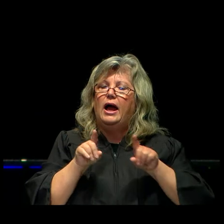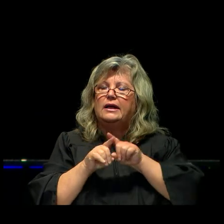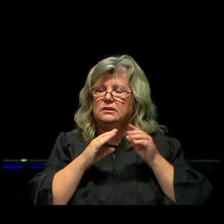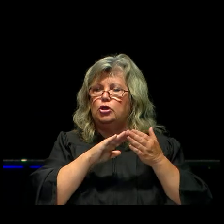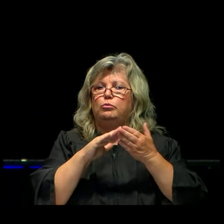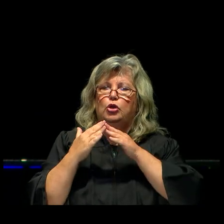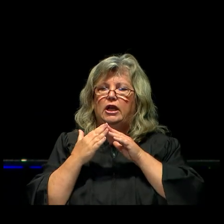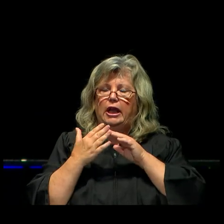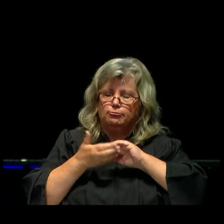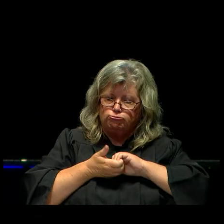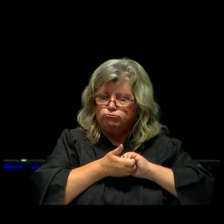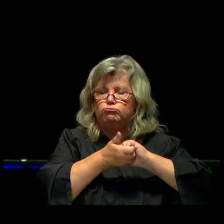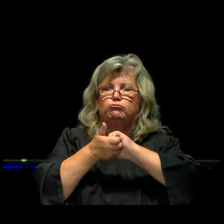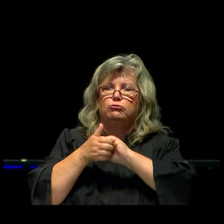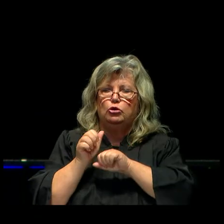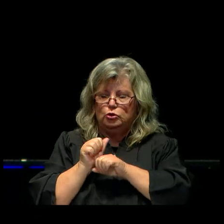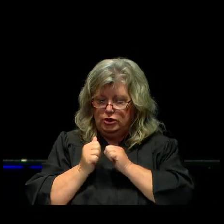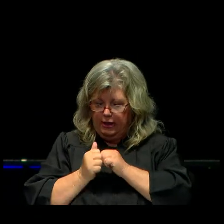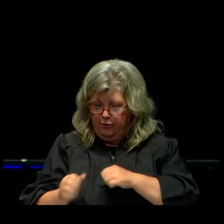community.